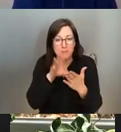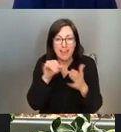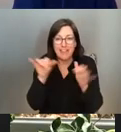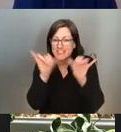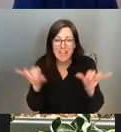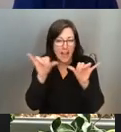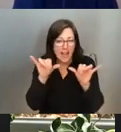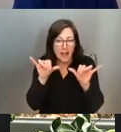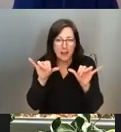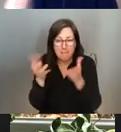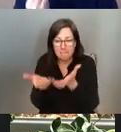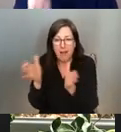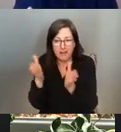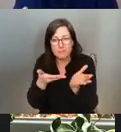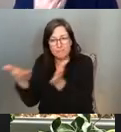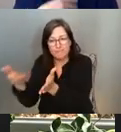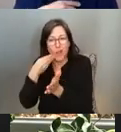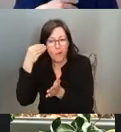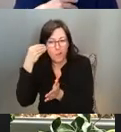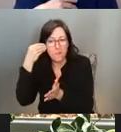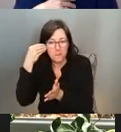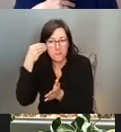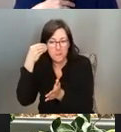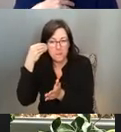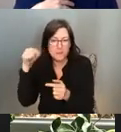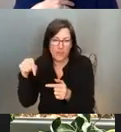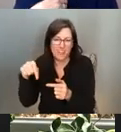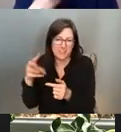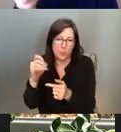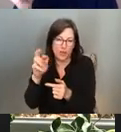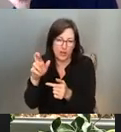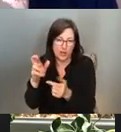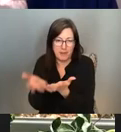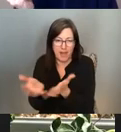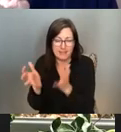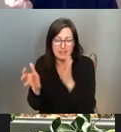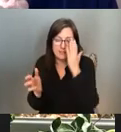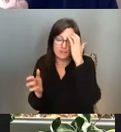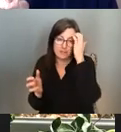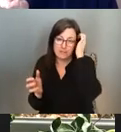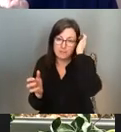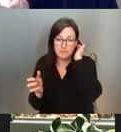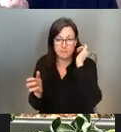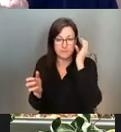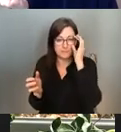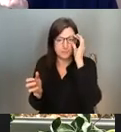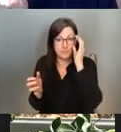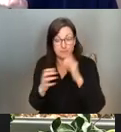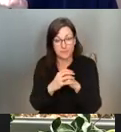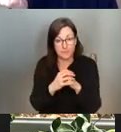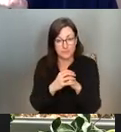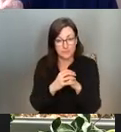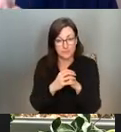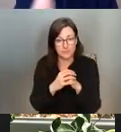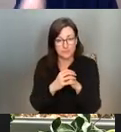finished box at home. So in this case, it's the Wicker Basket. You want to try to get a wicker basket that will have